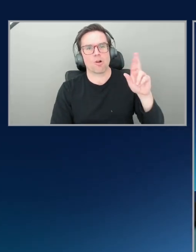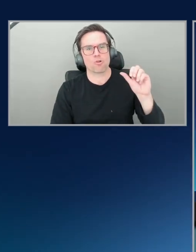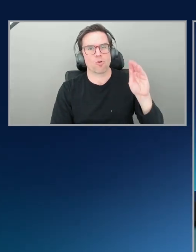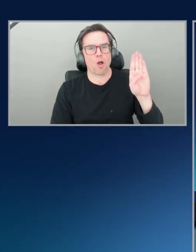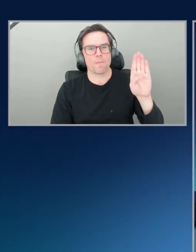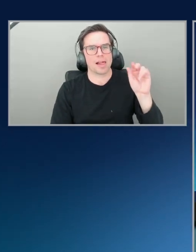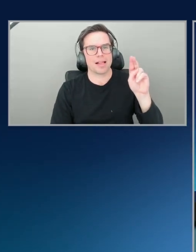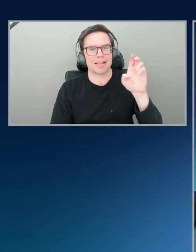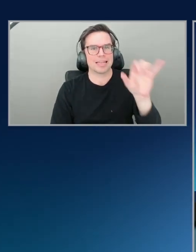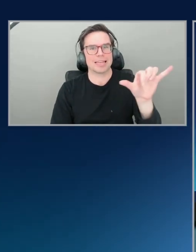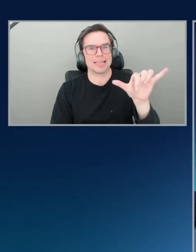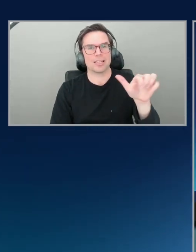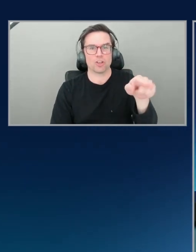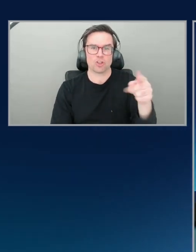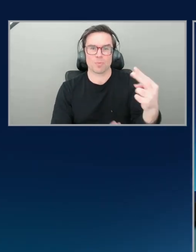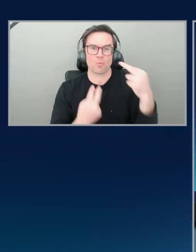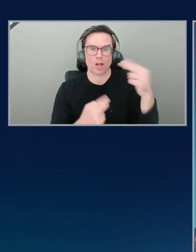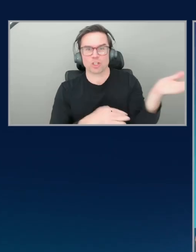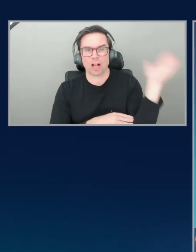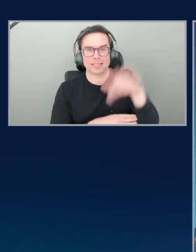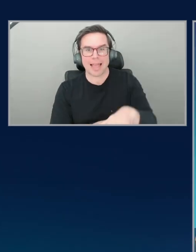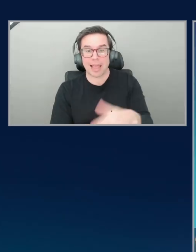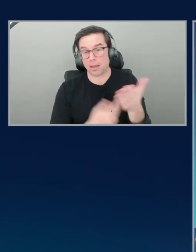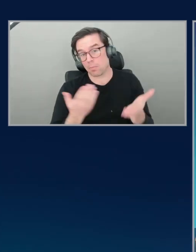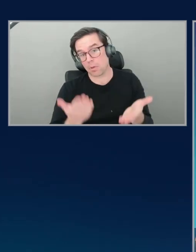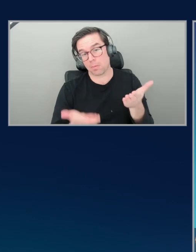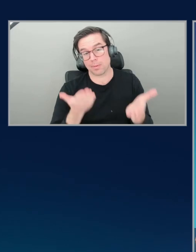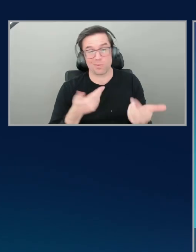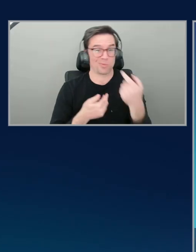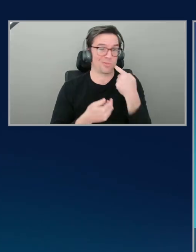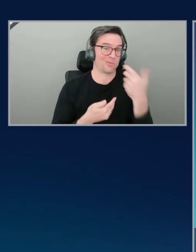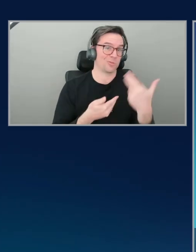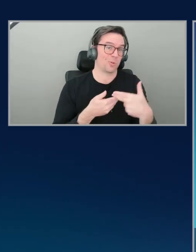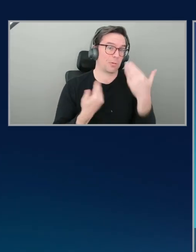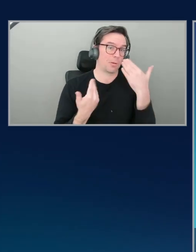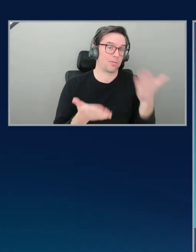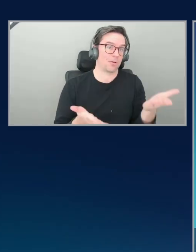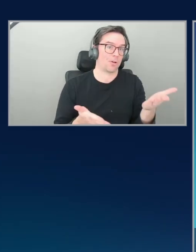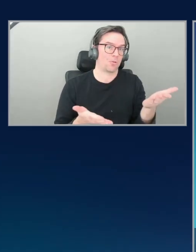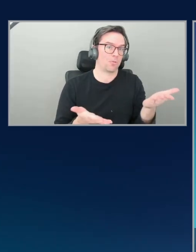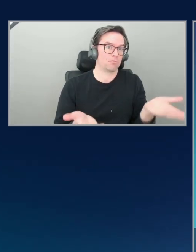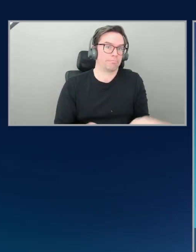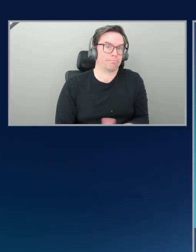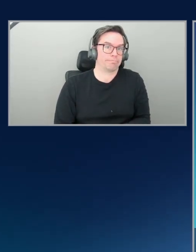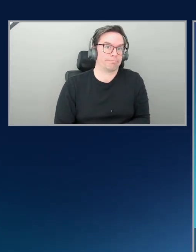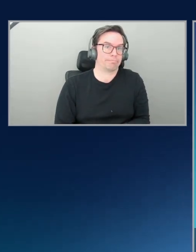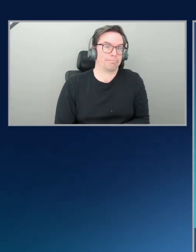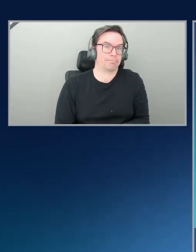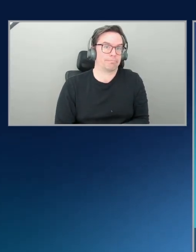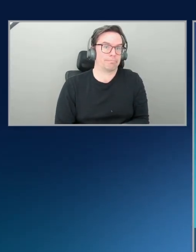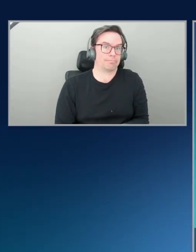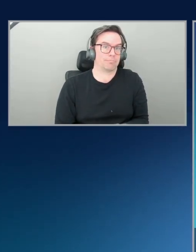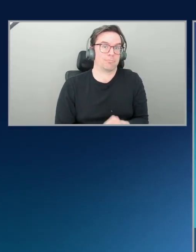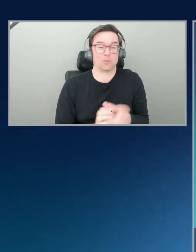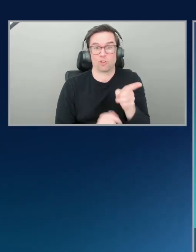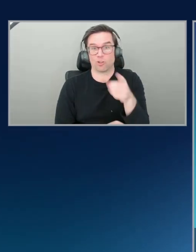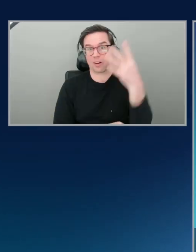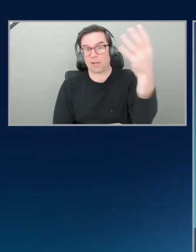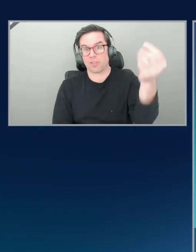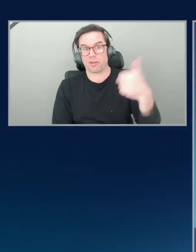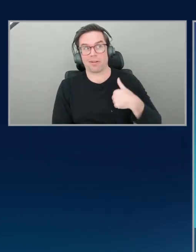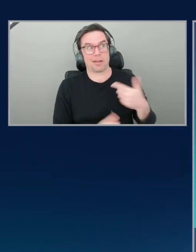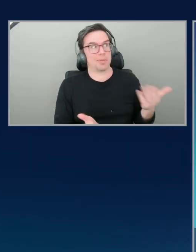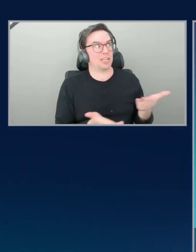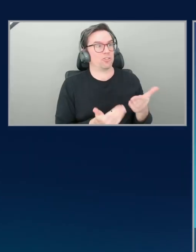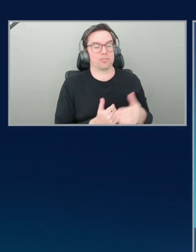day. Maybe you're just joining. I don't know. I can't tell because you're out there. I'm here. But we can see